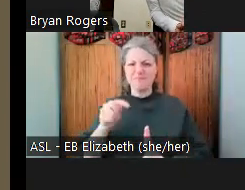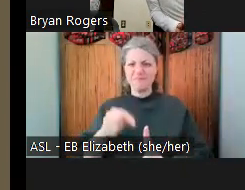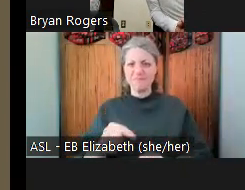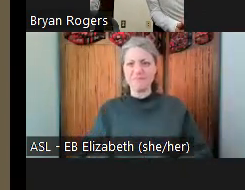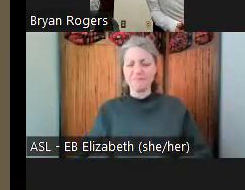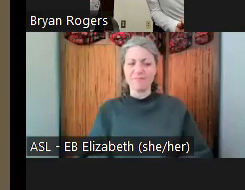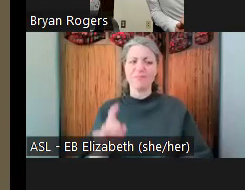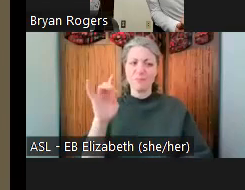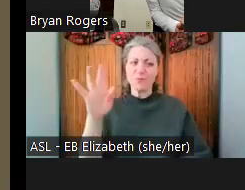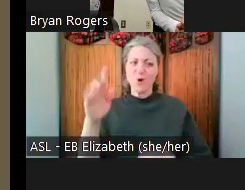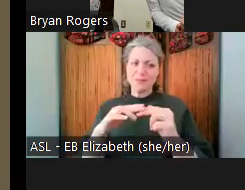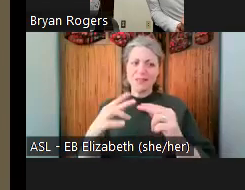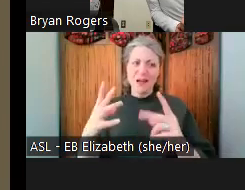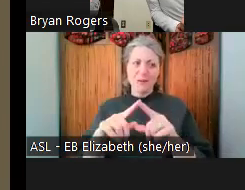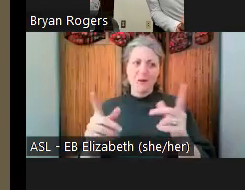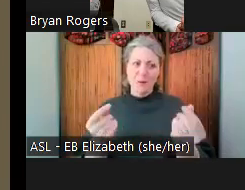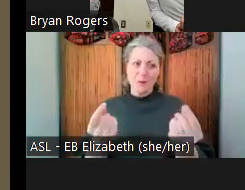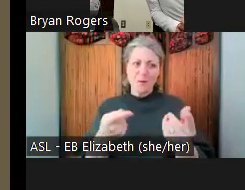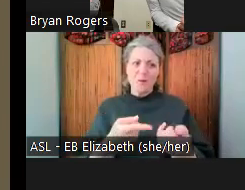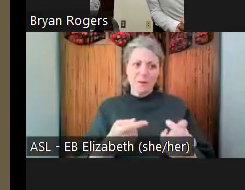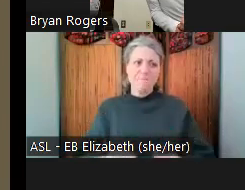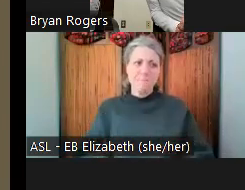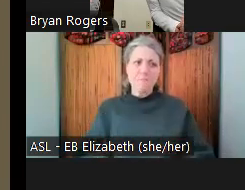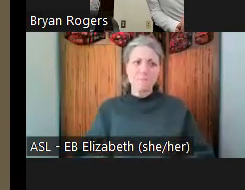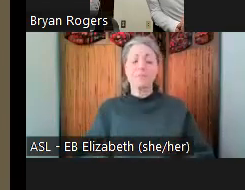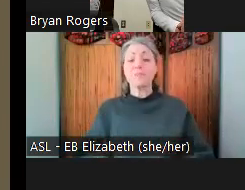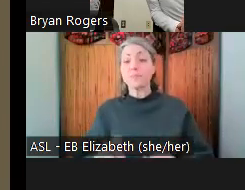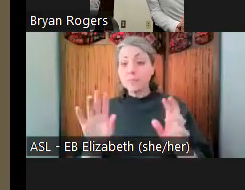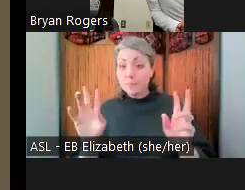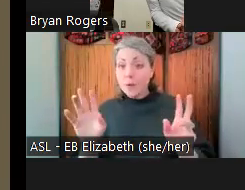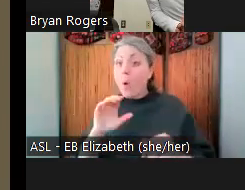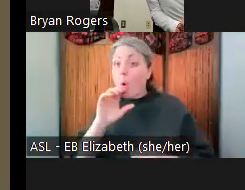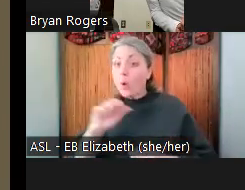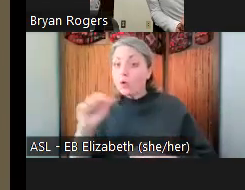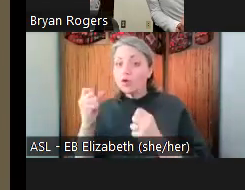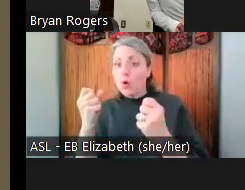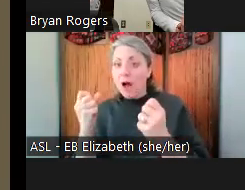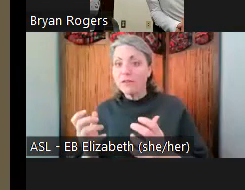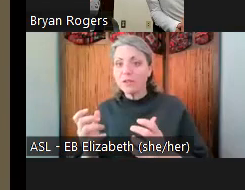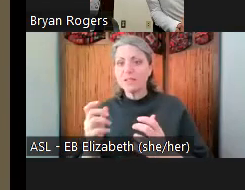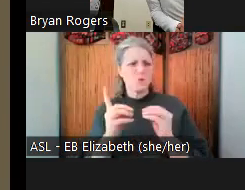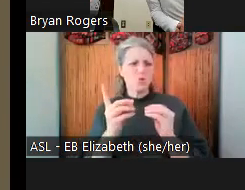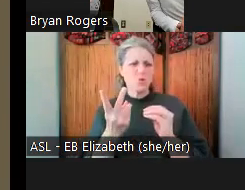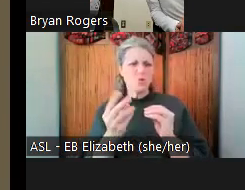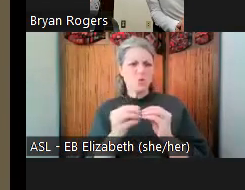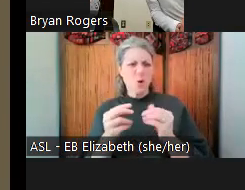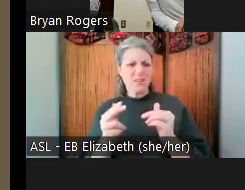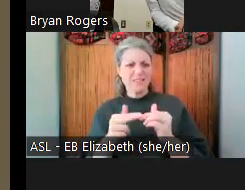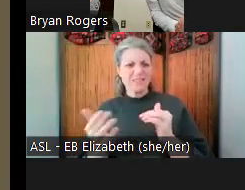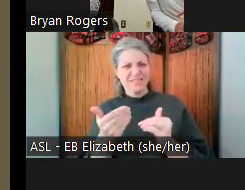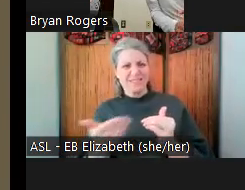what we do with older drivers as well. So unfortunately, I'm going to make you go over 2 more slides.